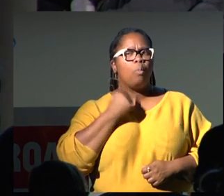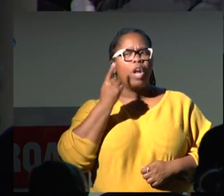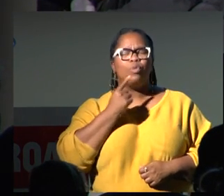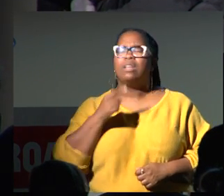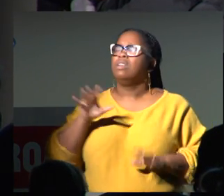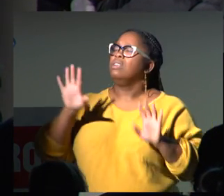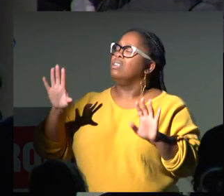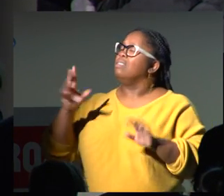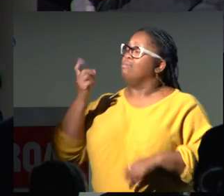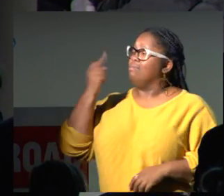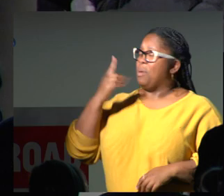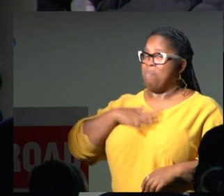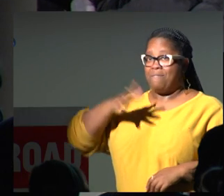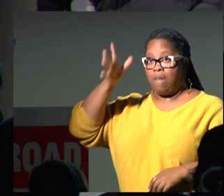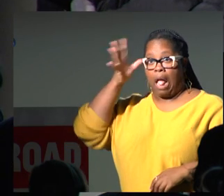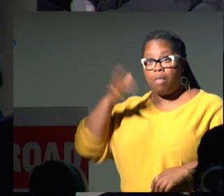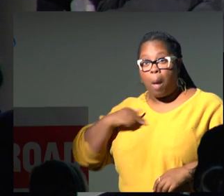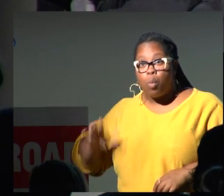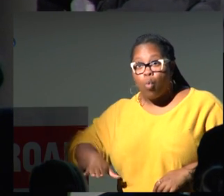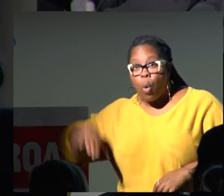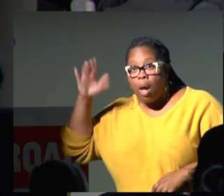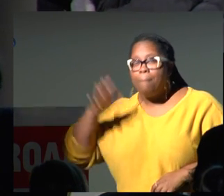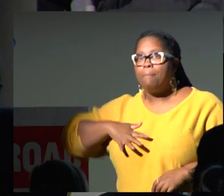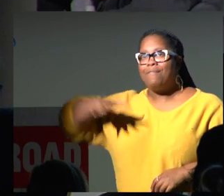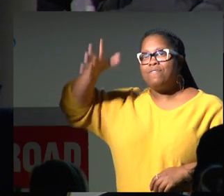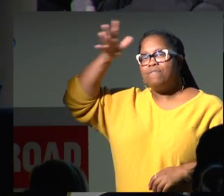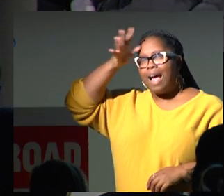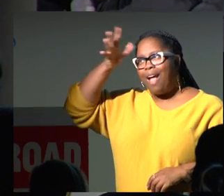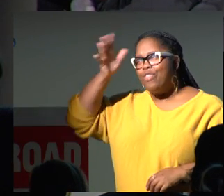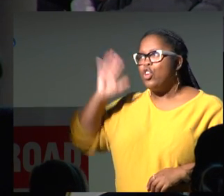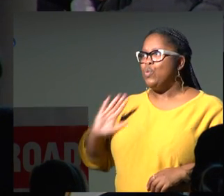See, my father, let me tell you something. When I was growing up,